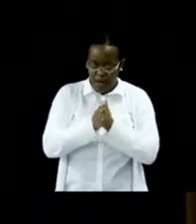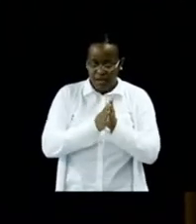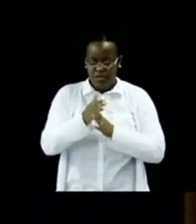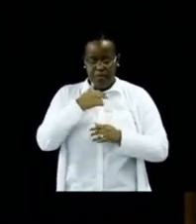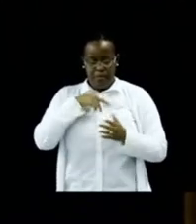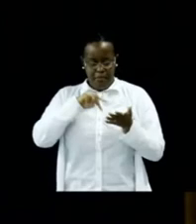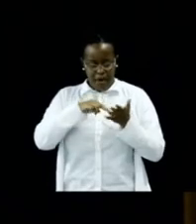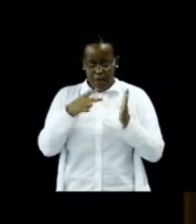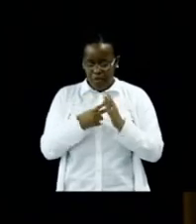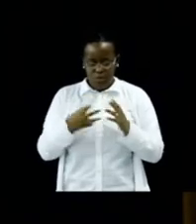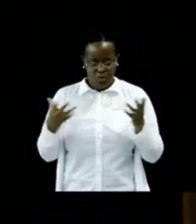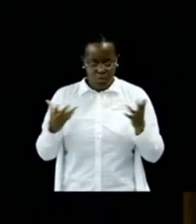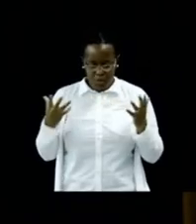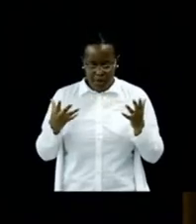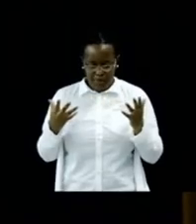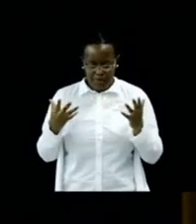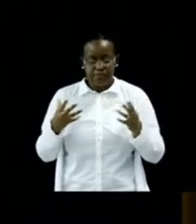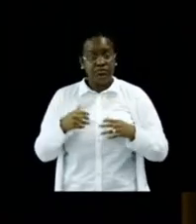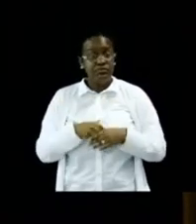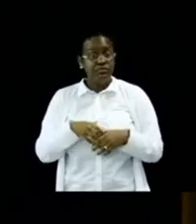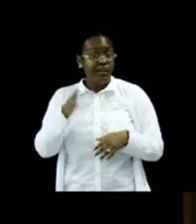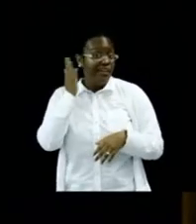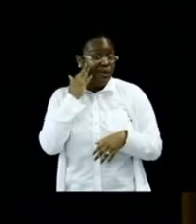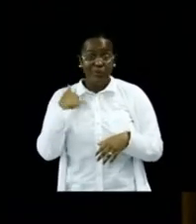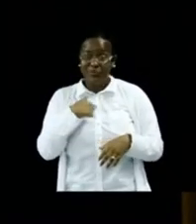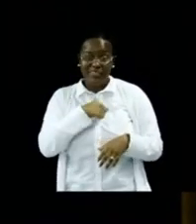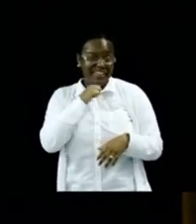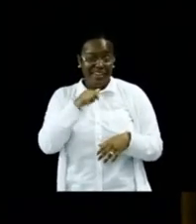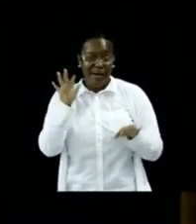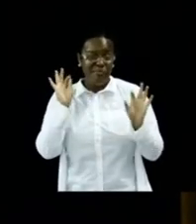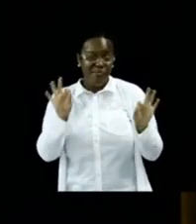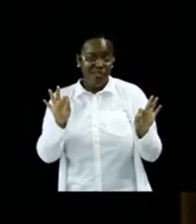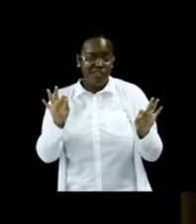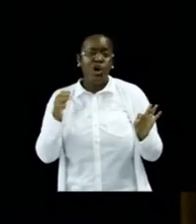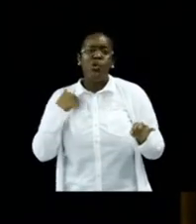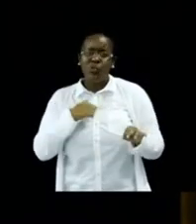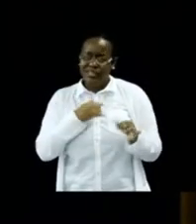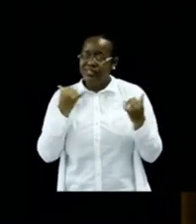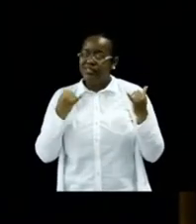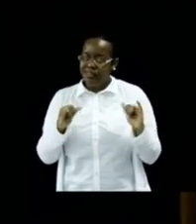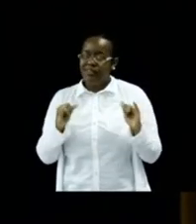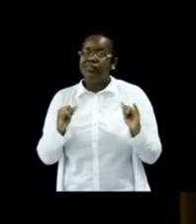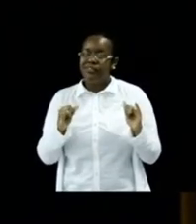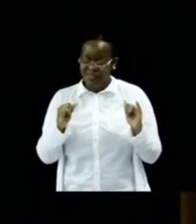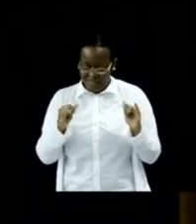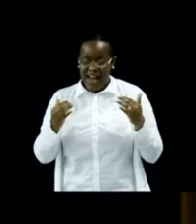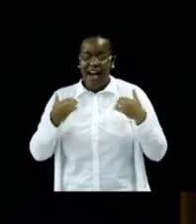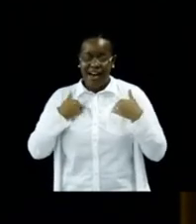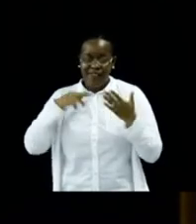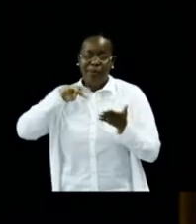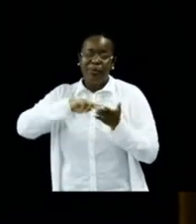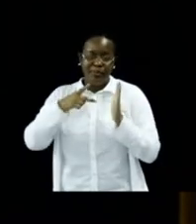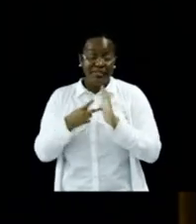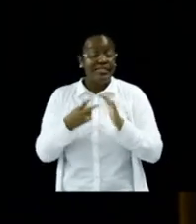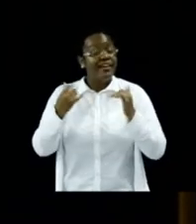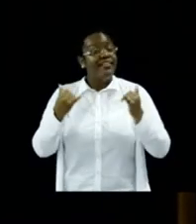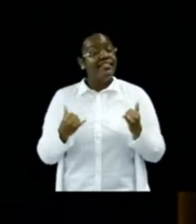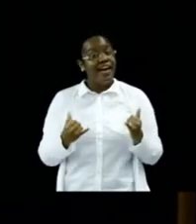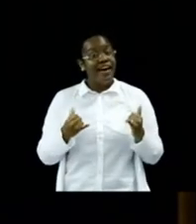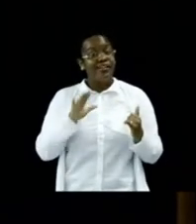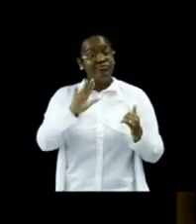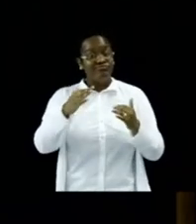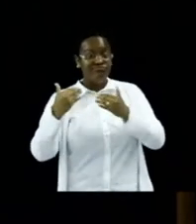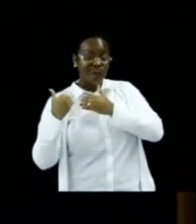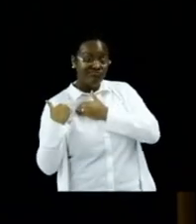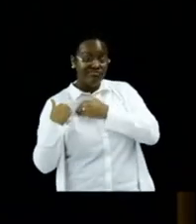is. Although we're not perfect, we serve a purpose. Your obligation as